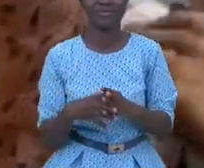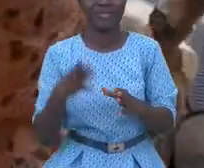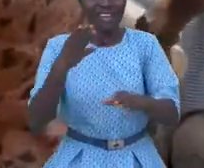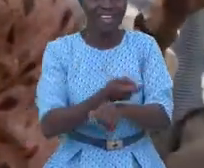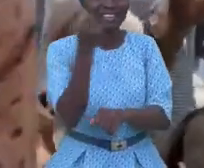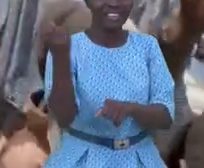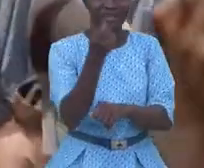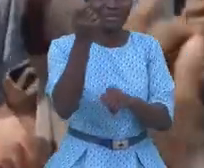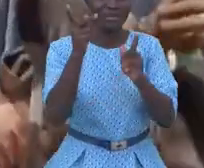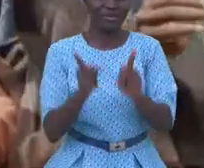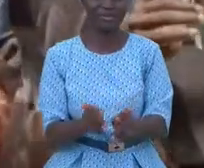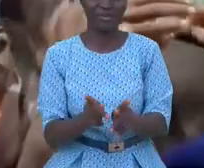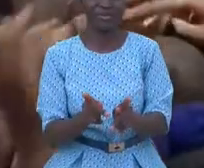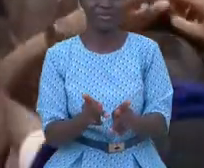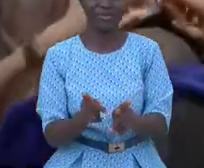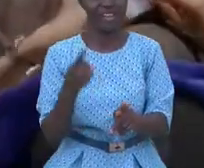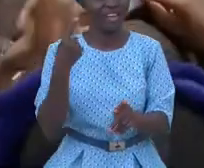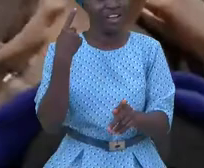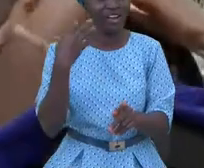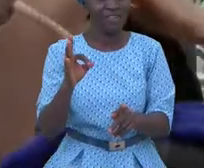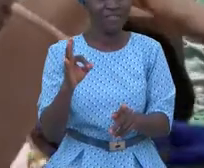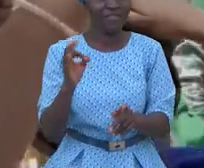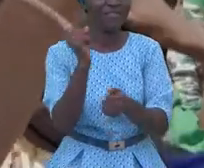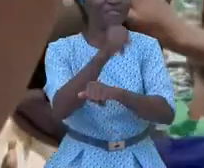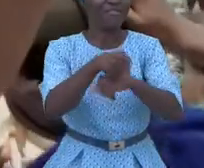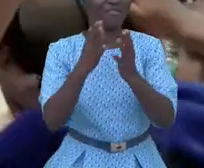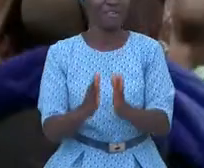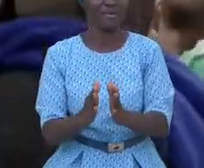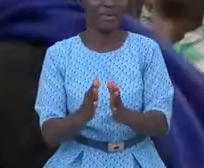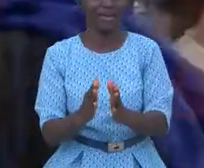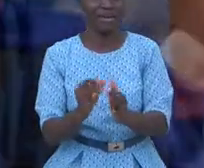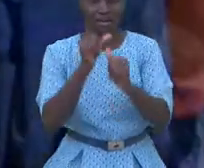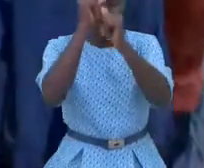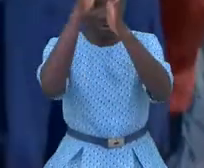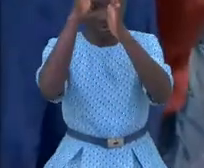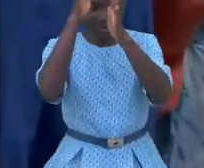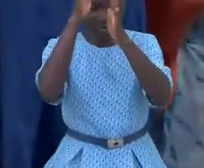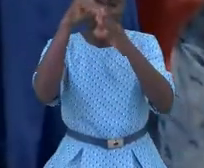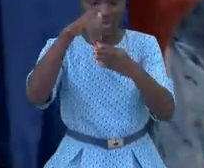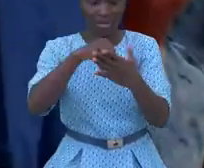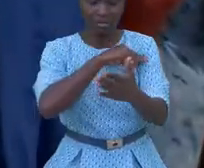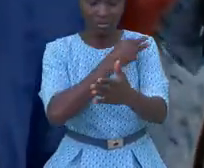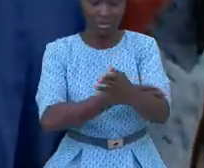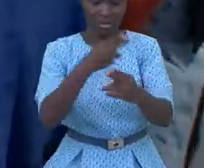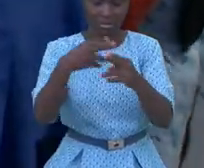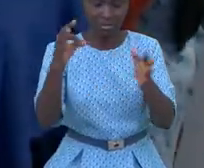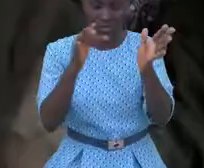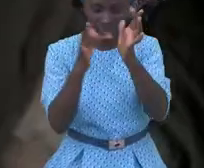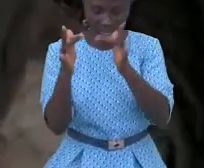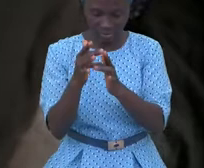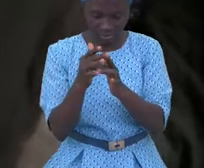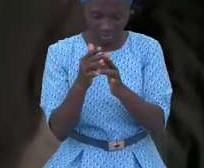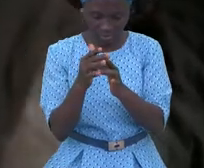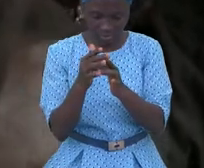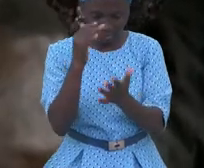achiever, of the overcomer. Father, in the mighty name of